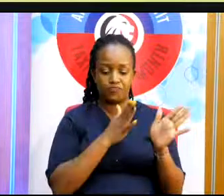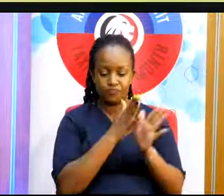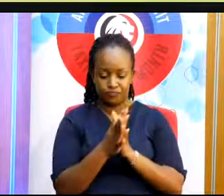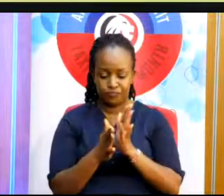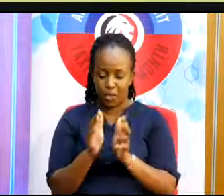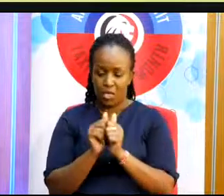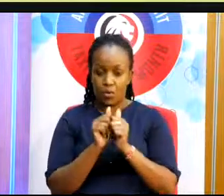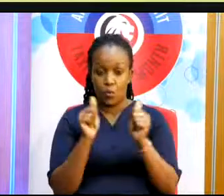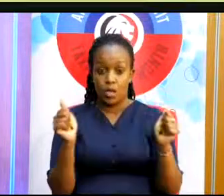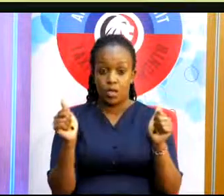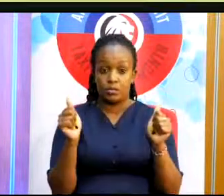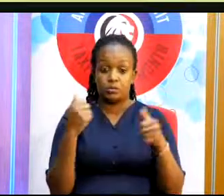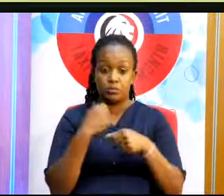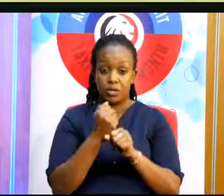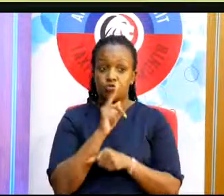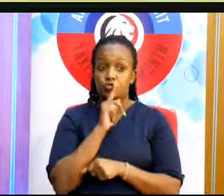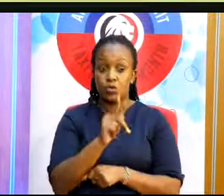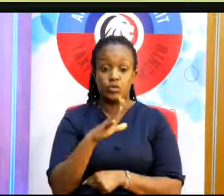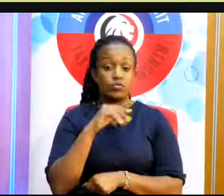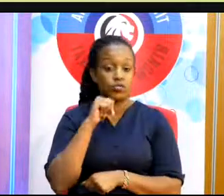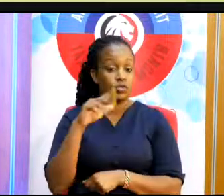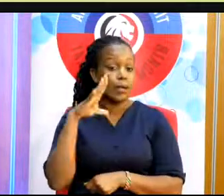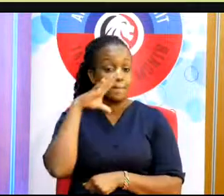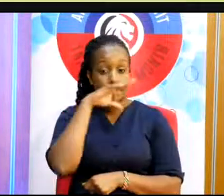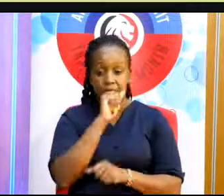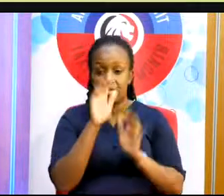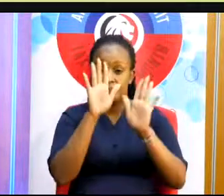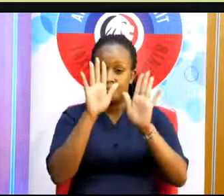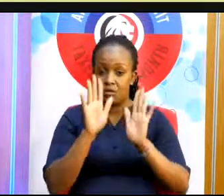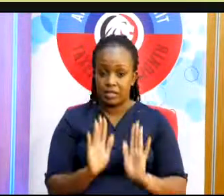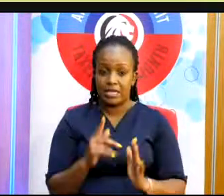make sure that we do not miss this very important annual summit.